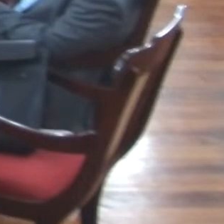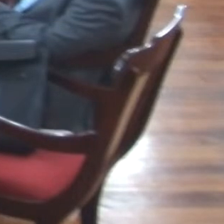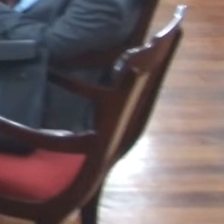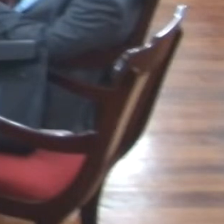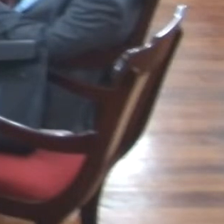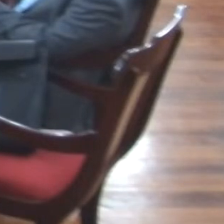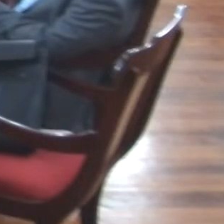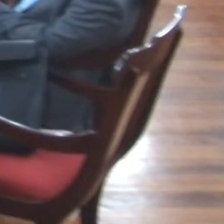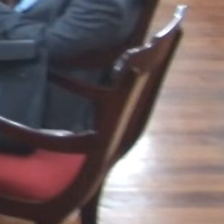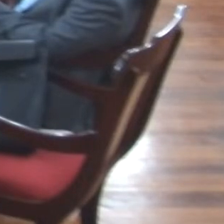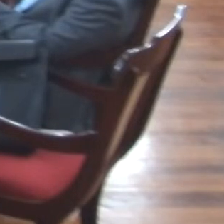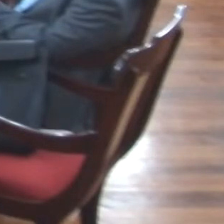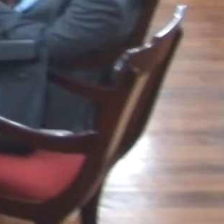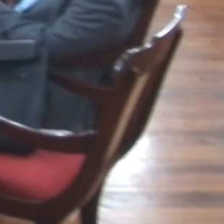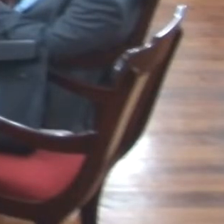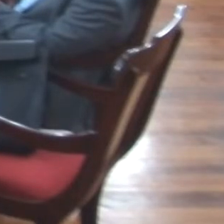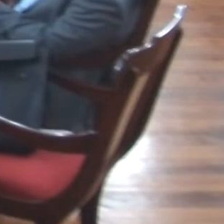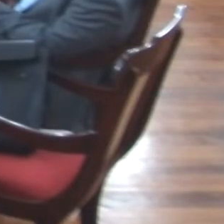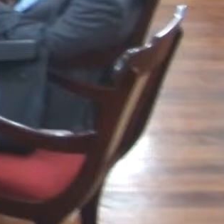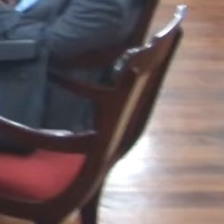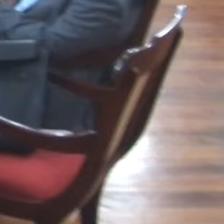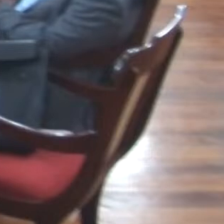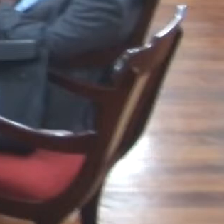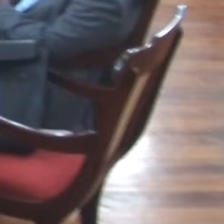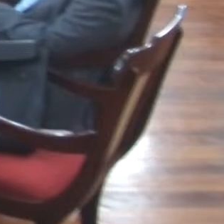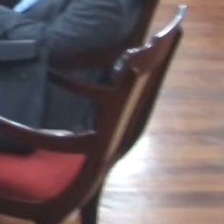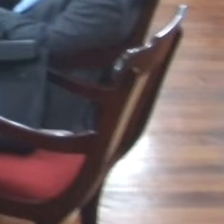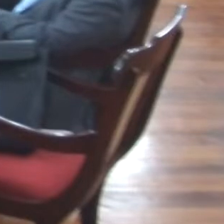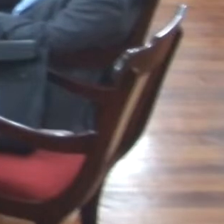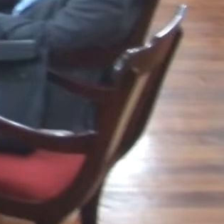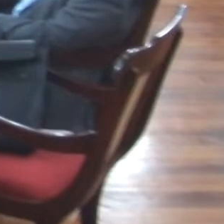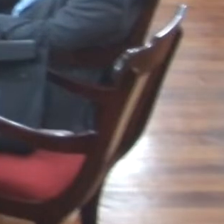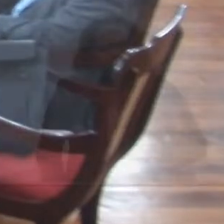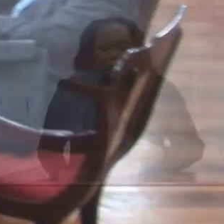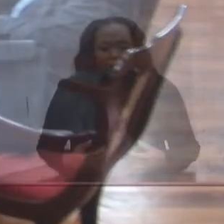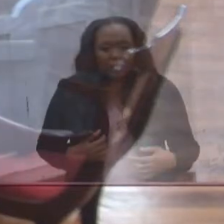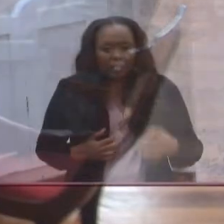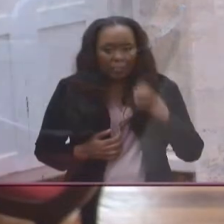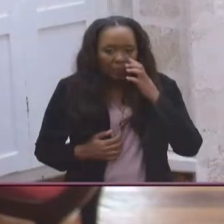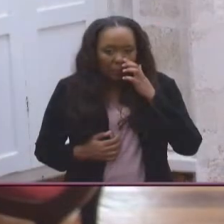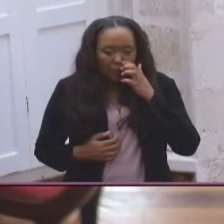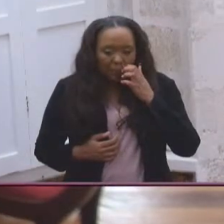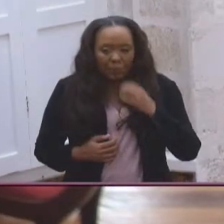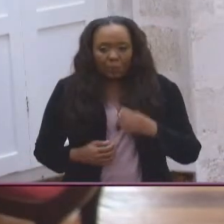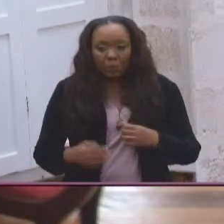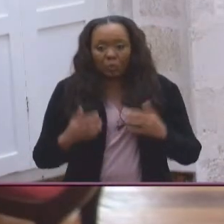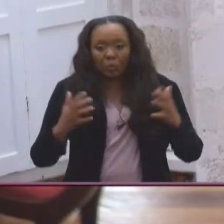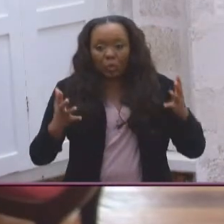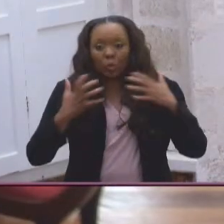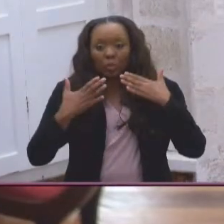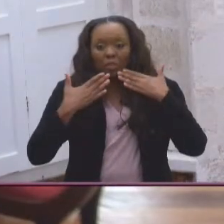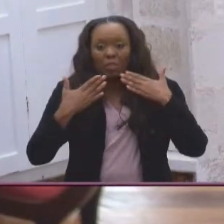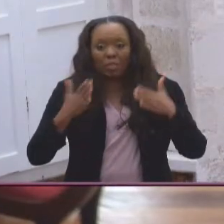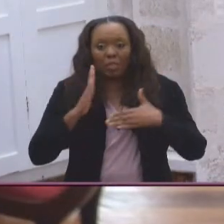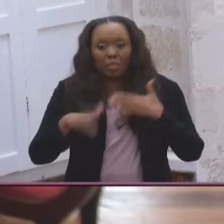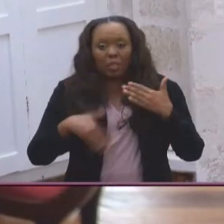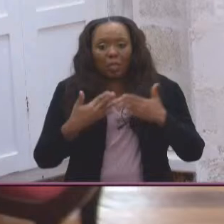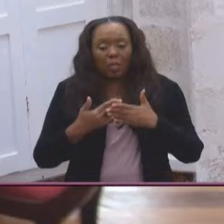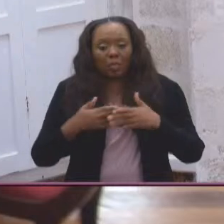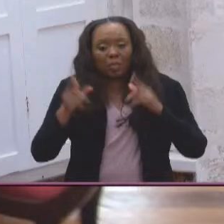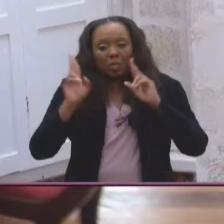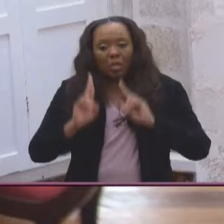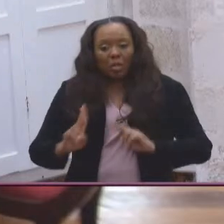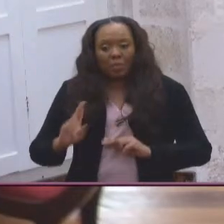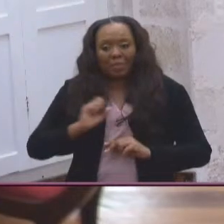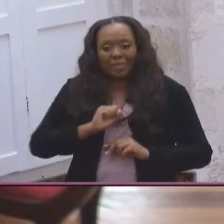Thank you, Mr. President. I want to thank all honorable senators for their